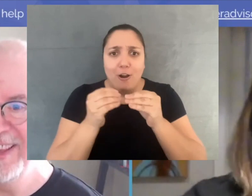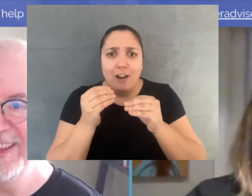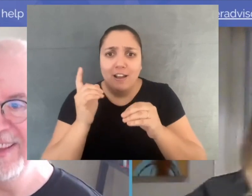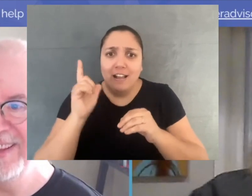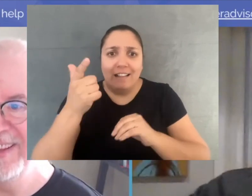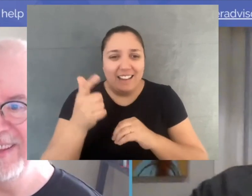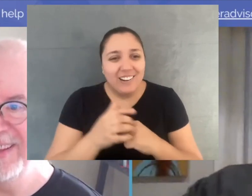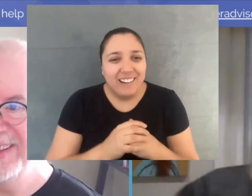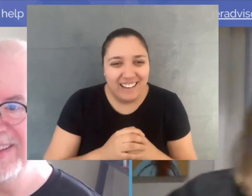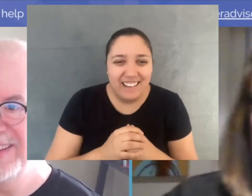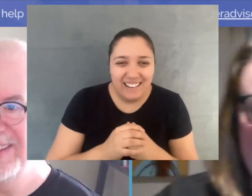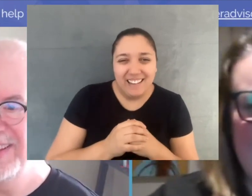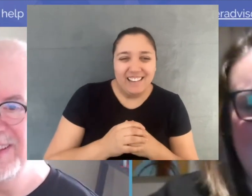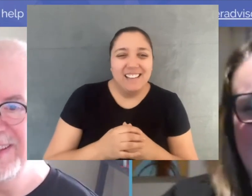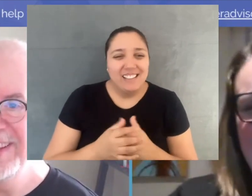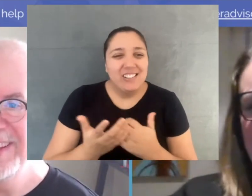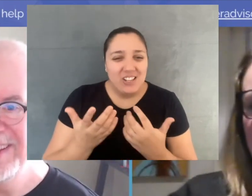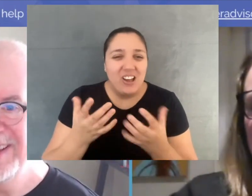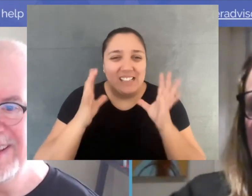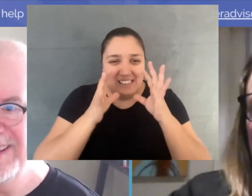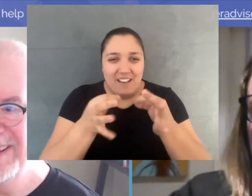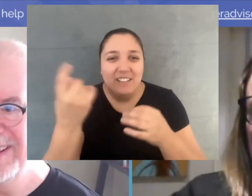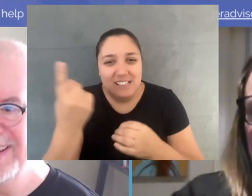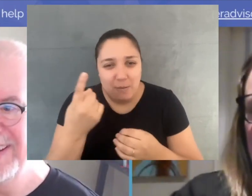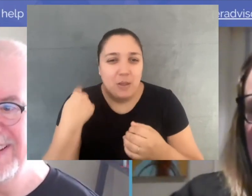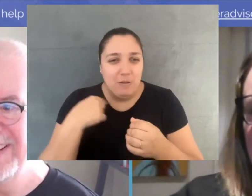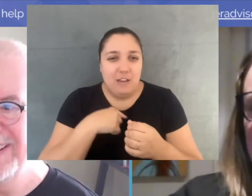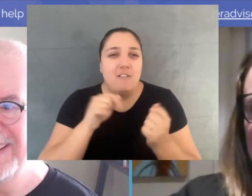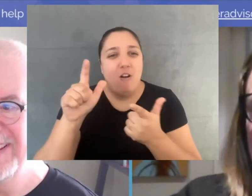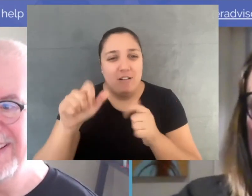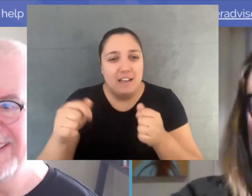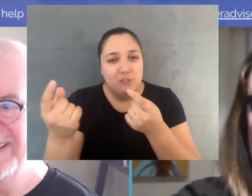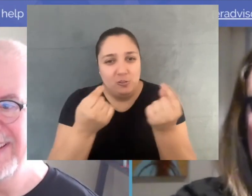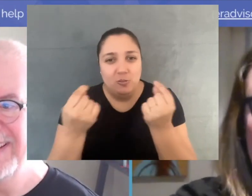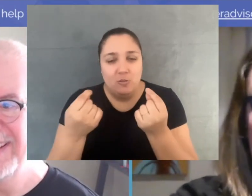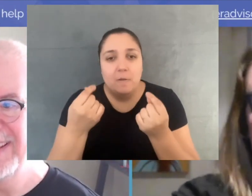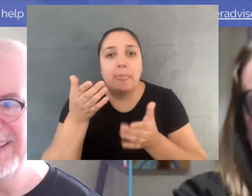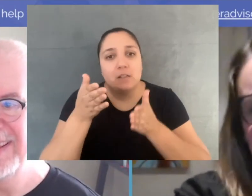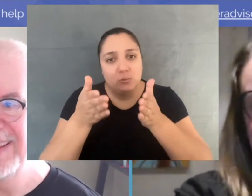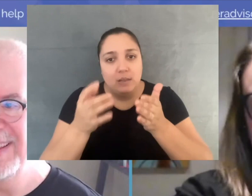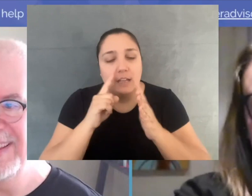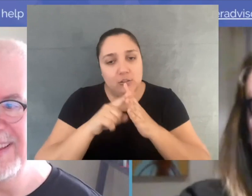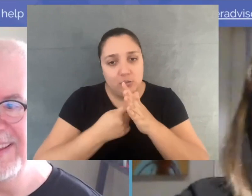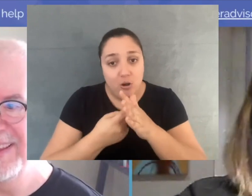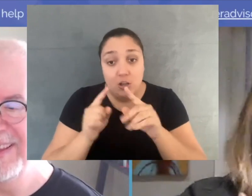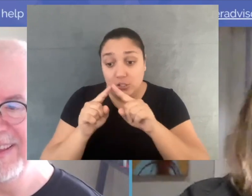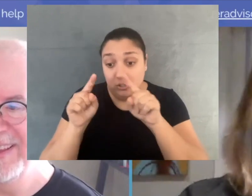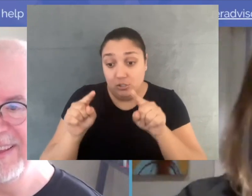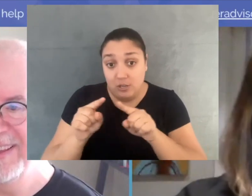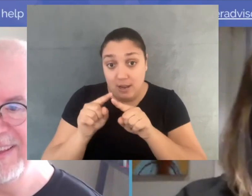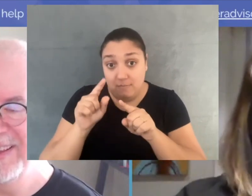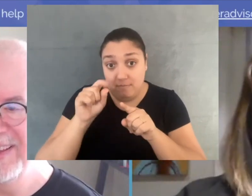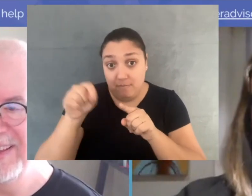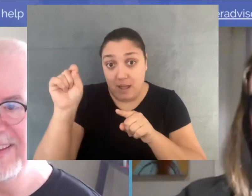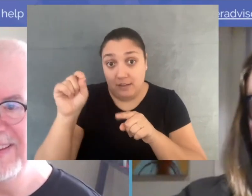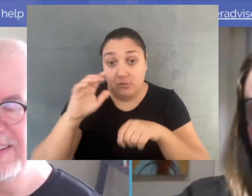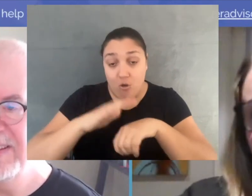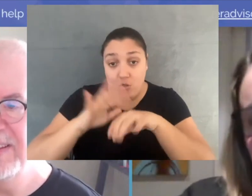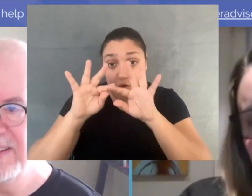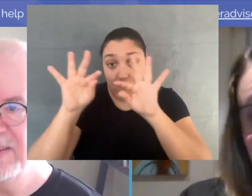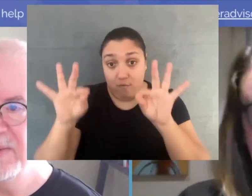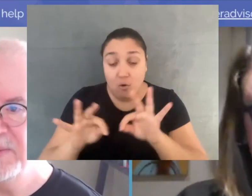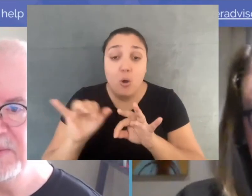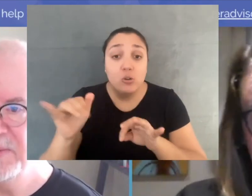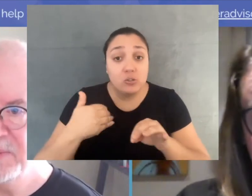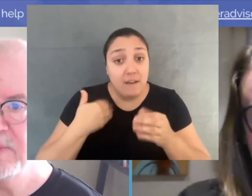Right. Let's talk about doing it more in the future. So it's definitely something that we can all do. There are ways to start. So the